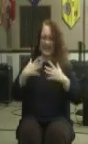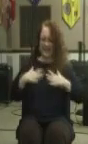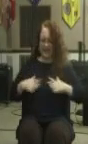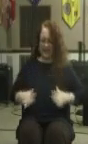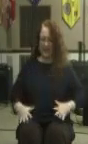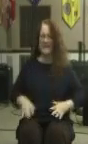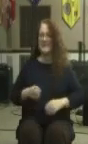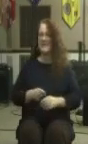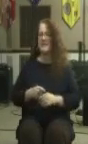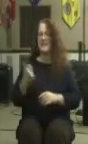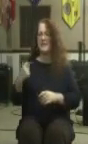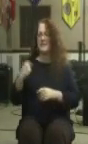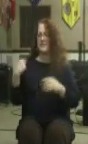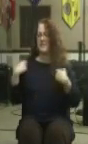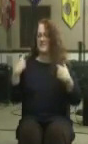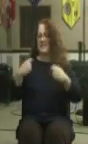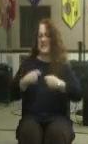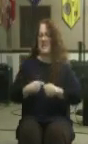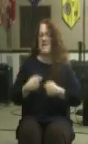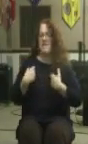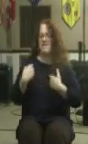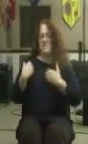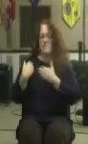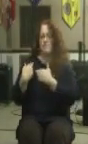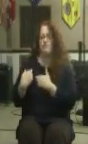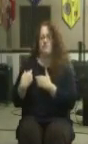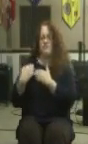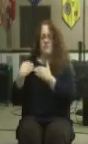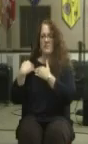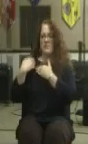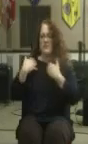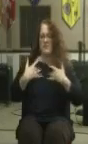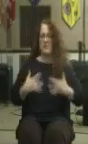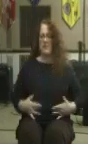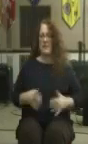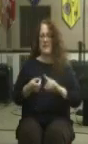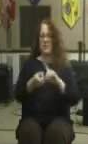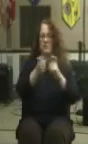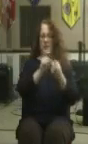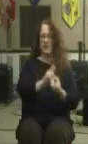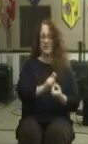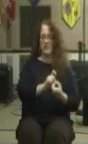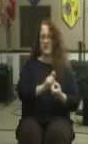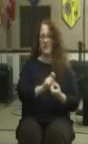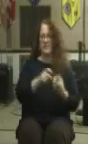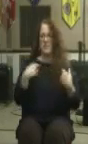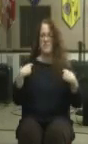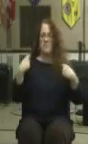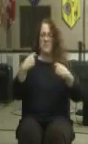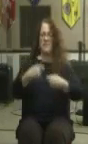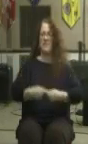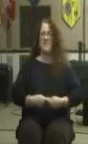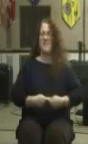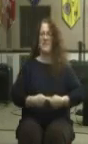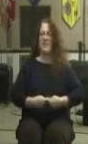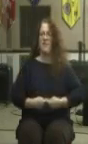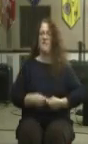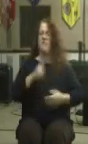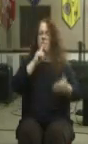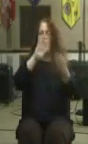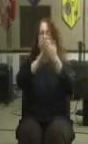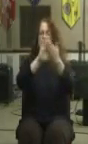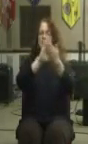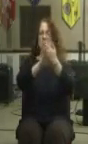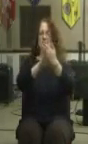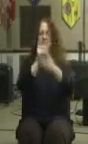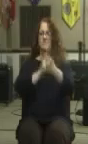clothes. Lord, I'm taking out this garment of heaviness. I got to change the clothes over here. I'm putting on